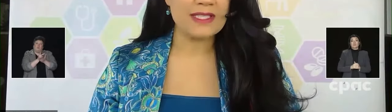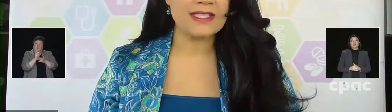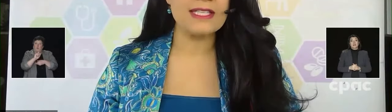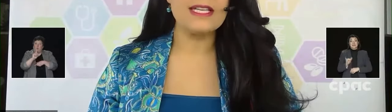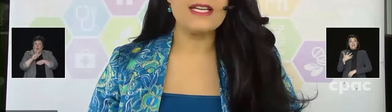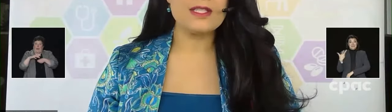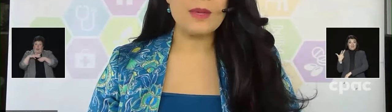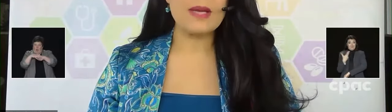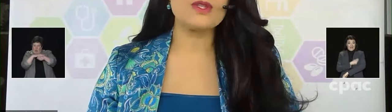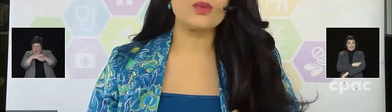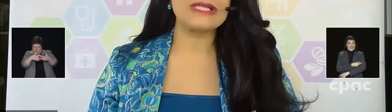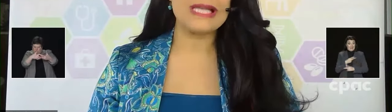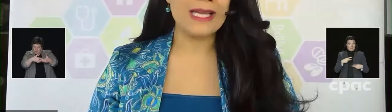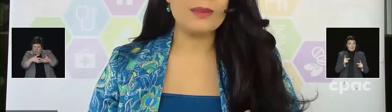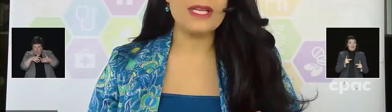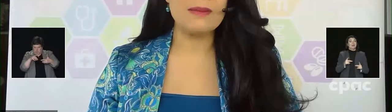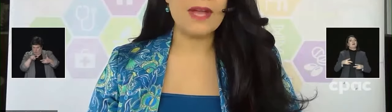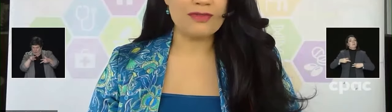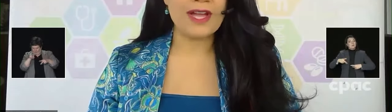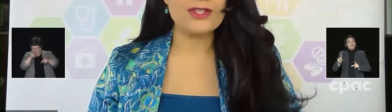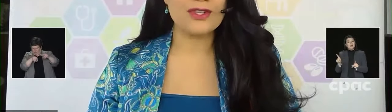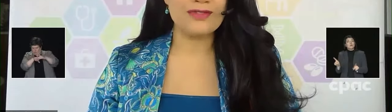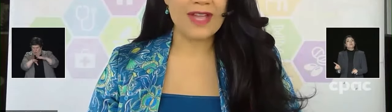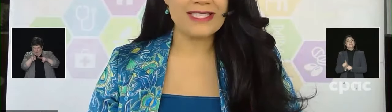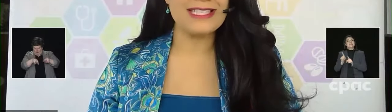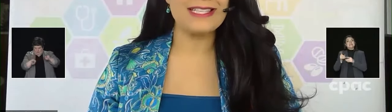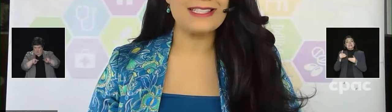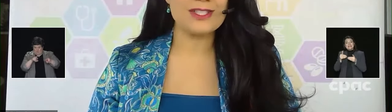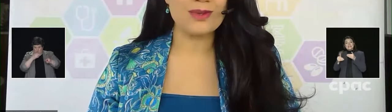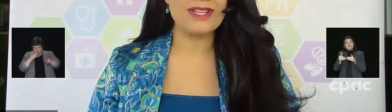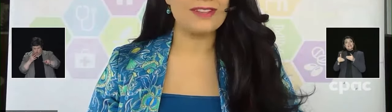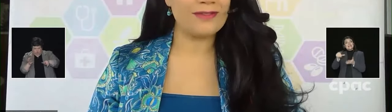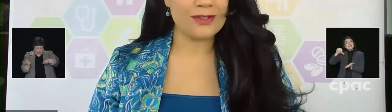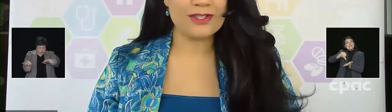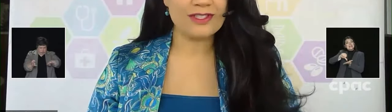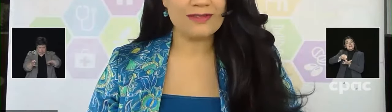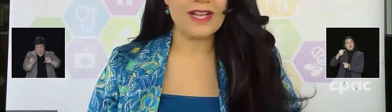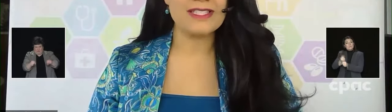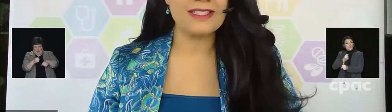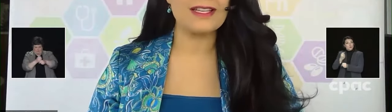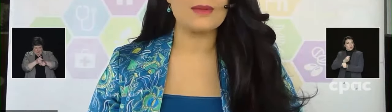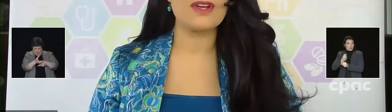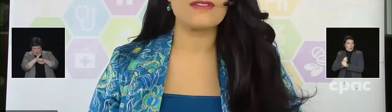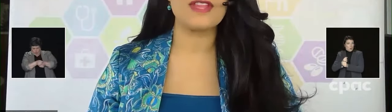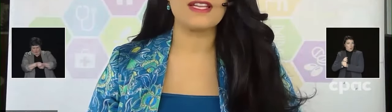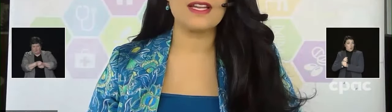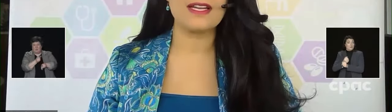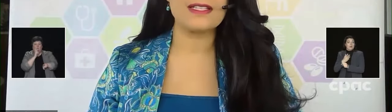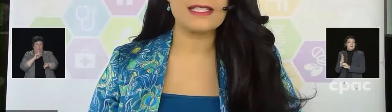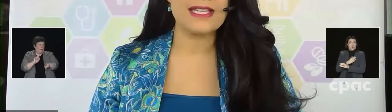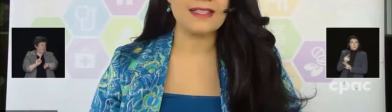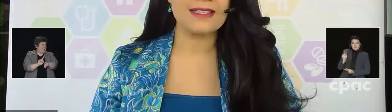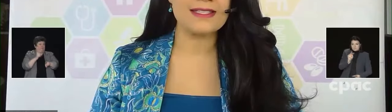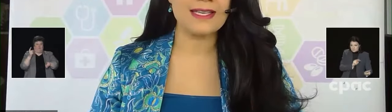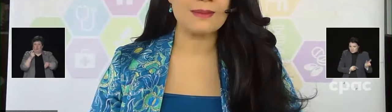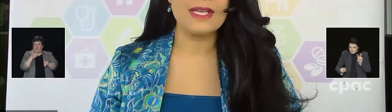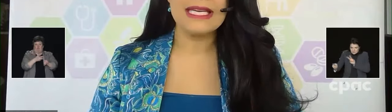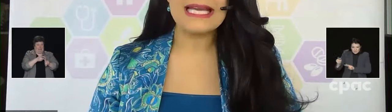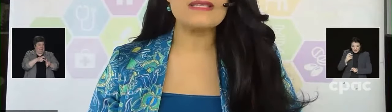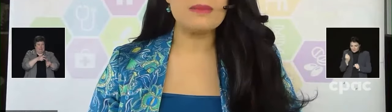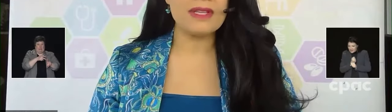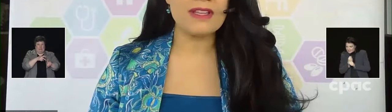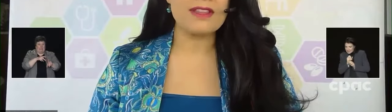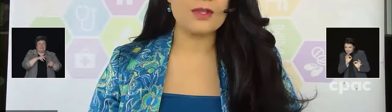be inspected to be able to reliably manufacture vaccines so that the first vaccine that comes off that line is exactly the